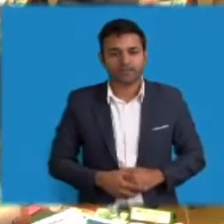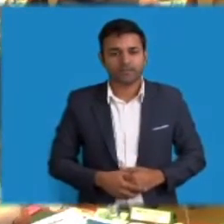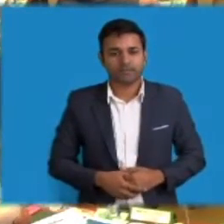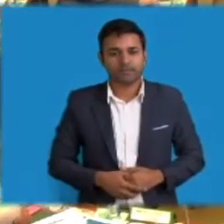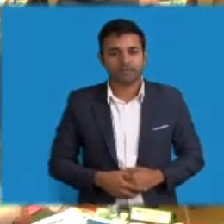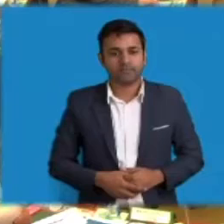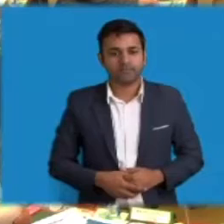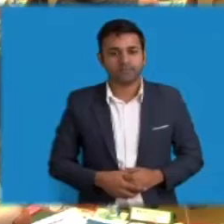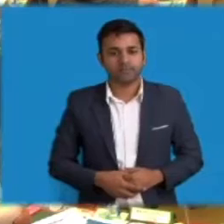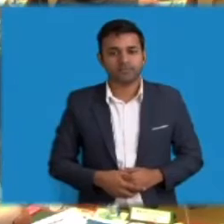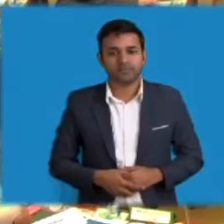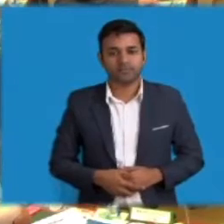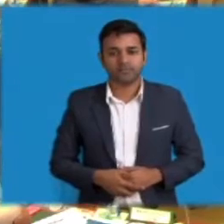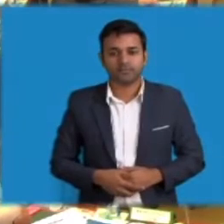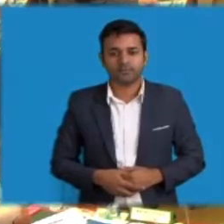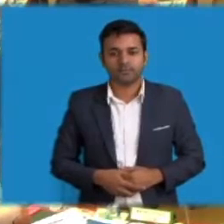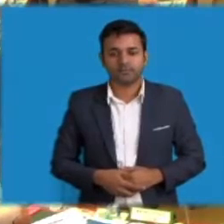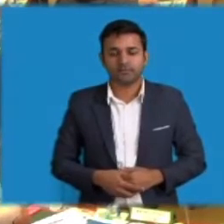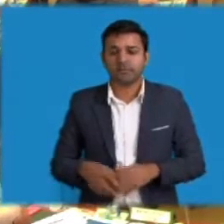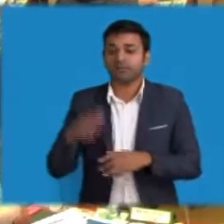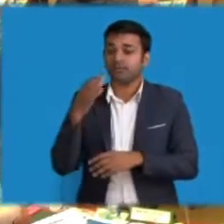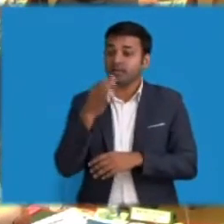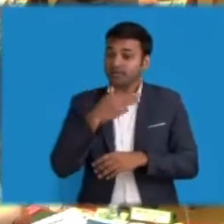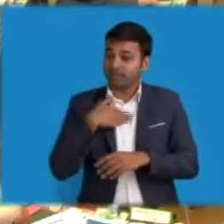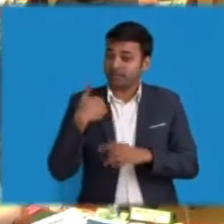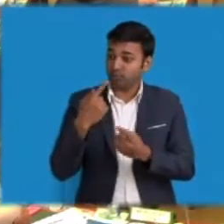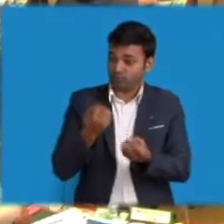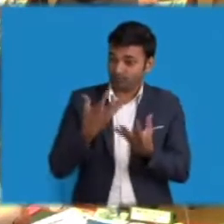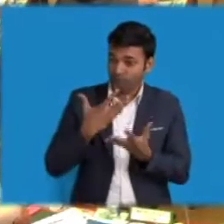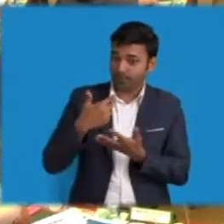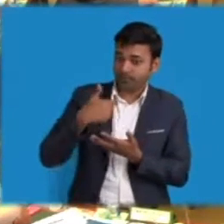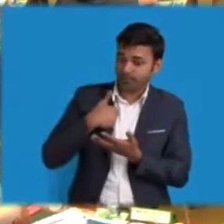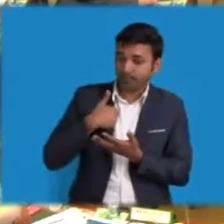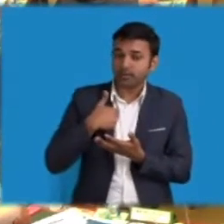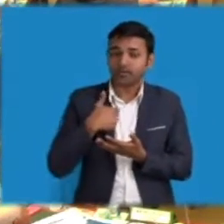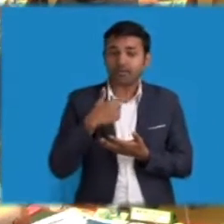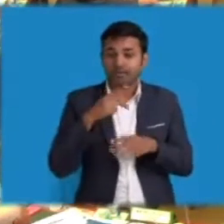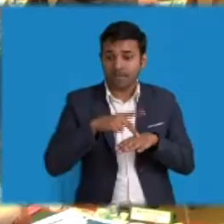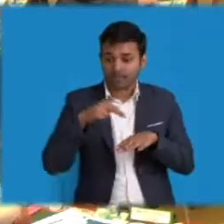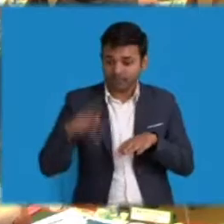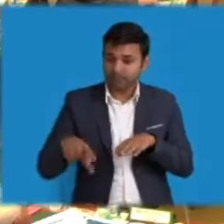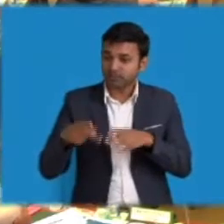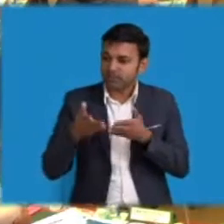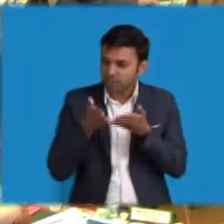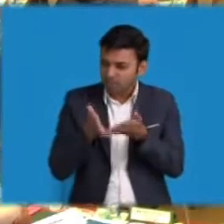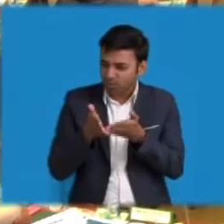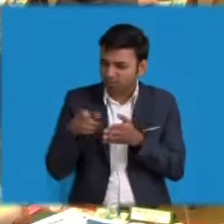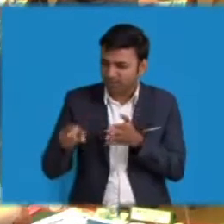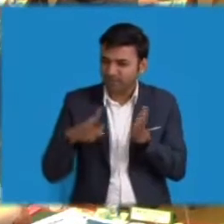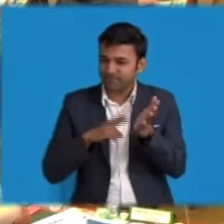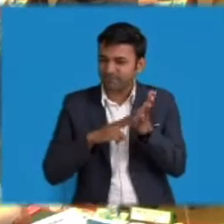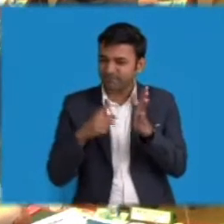Can the Minister inform this House if the vessel has a valid seaworthiness certificate at the time of accident?